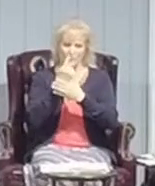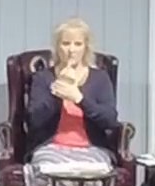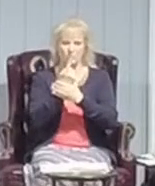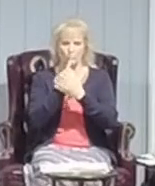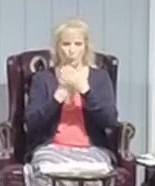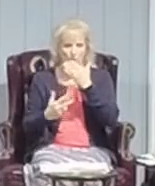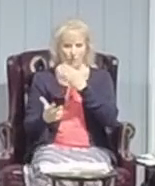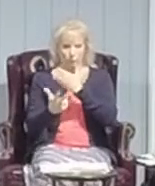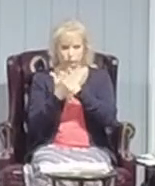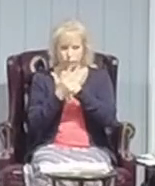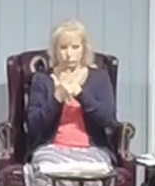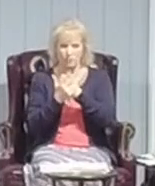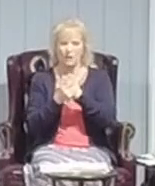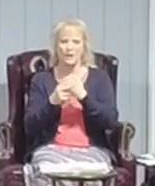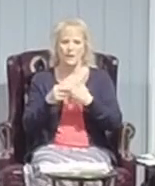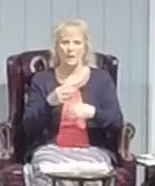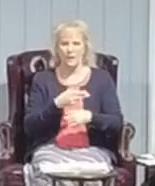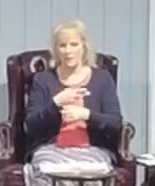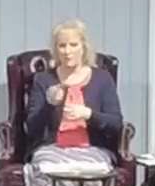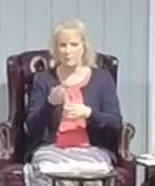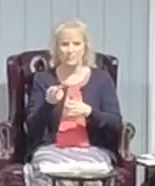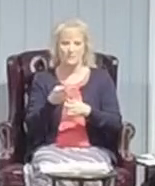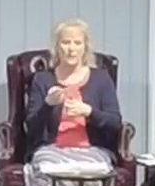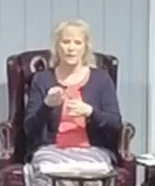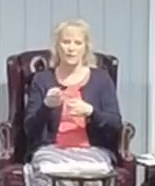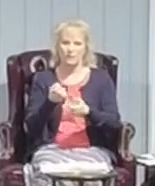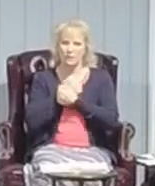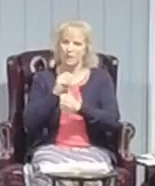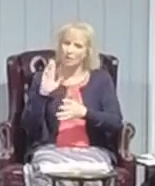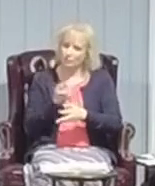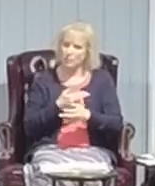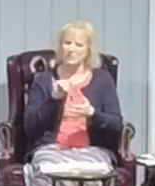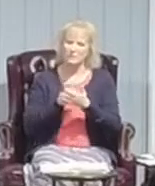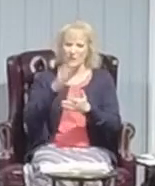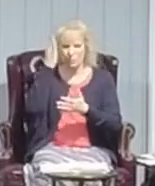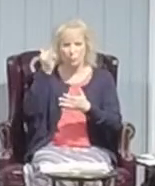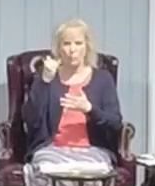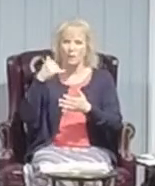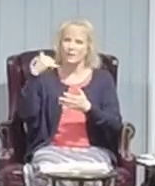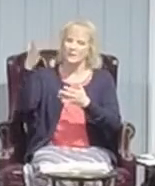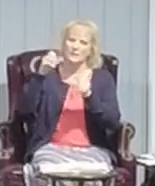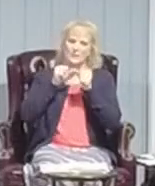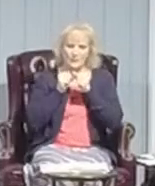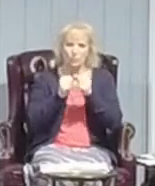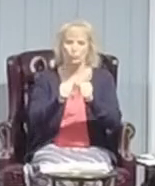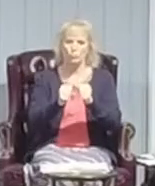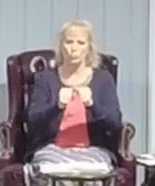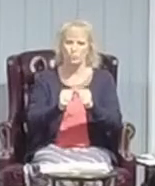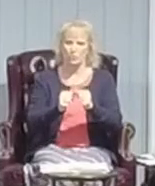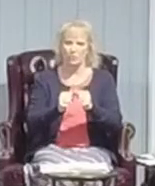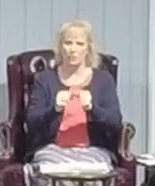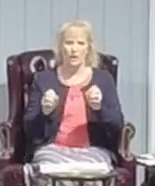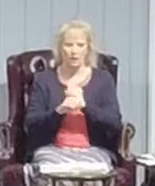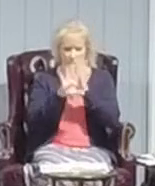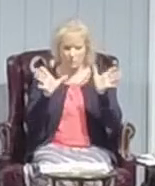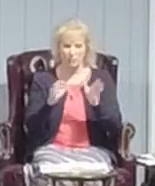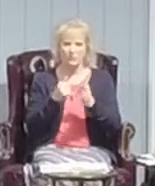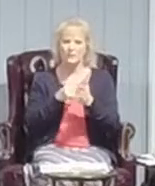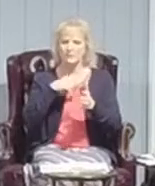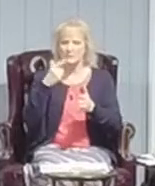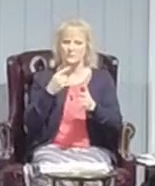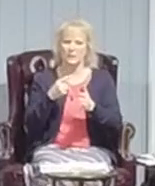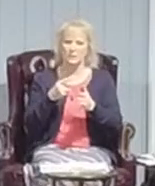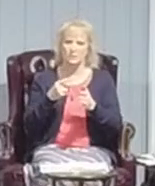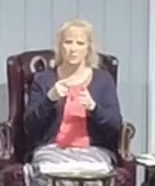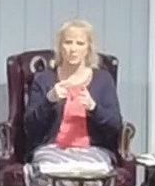other and all that stuff, and they love us. It's an amazing thing. That's why he endured. It says clearly, doesn't it, in Romans 5,